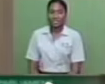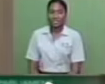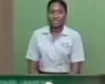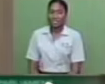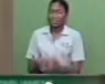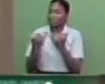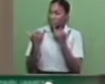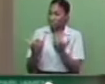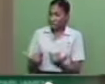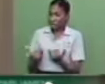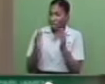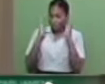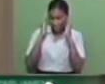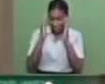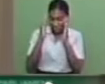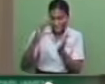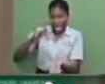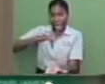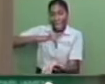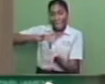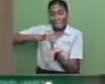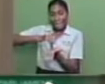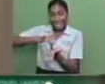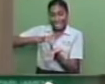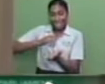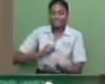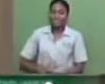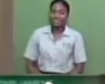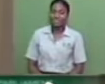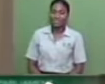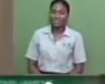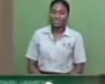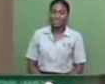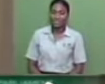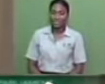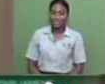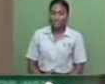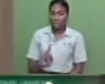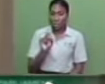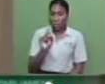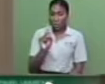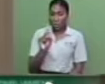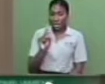allocation. Now, that 1.5 million